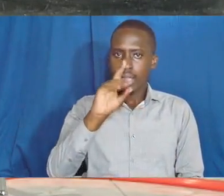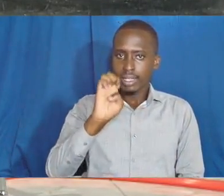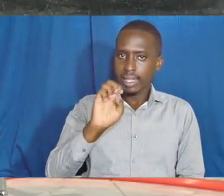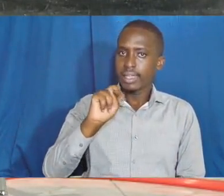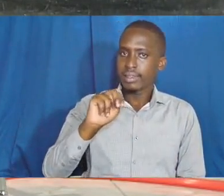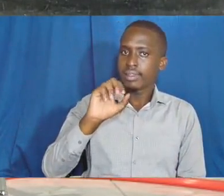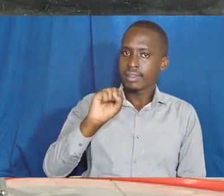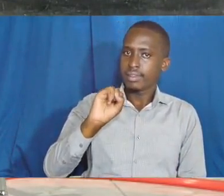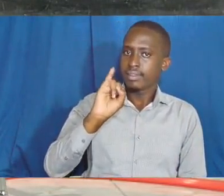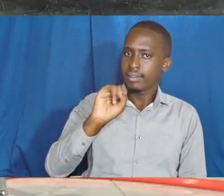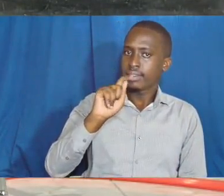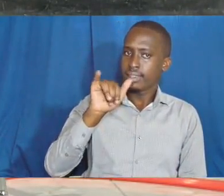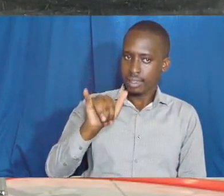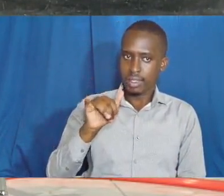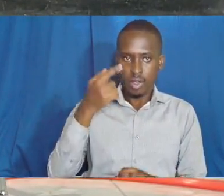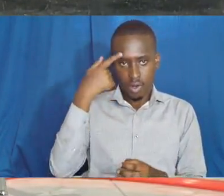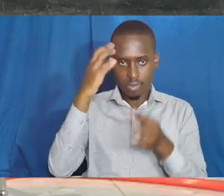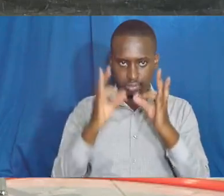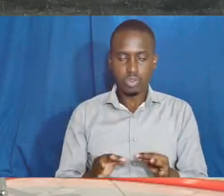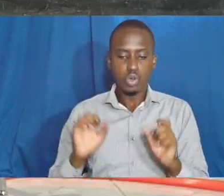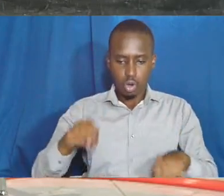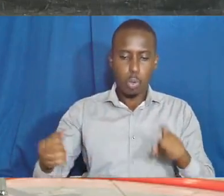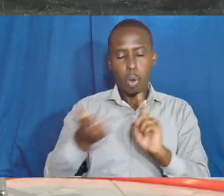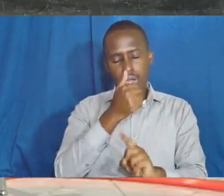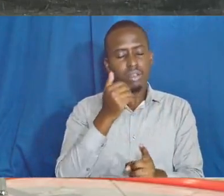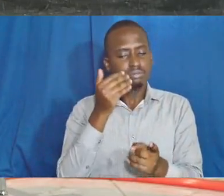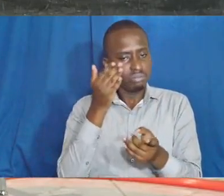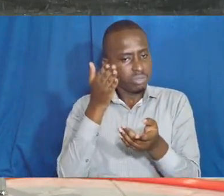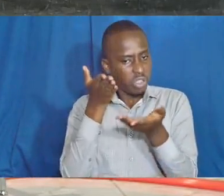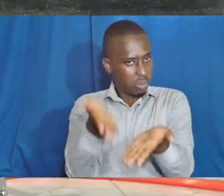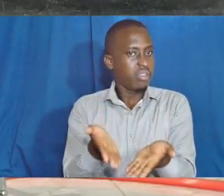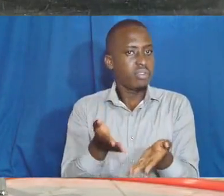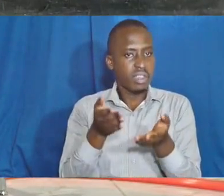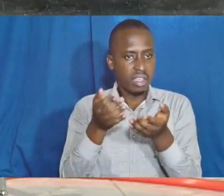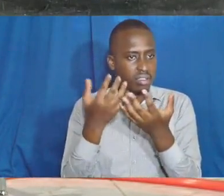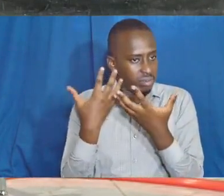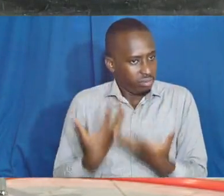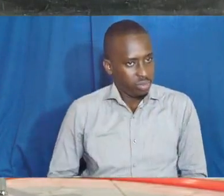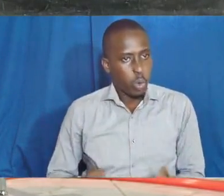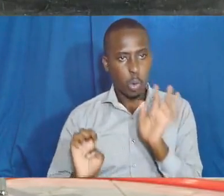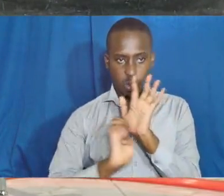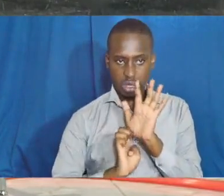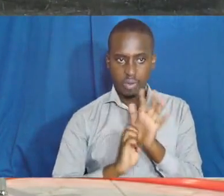pure substances, have got specific densities. For example,